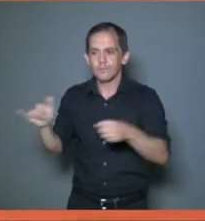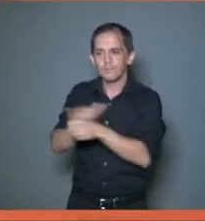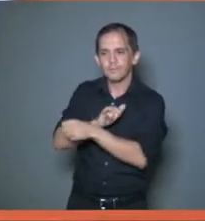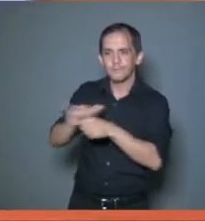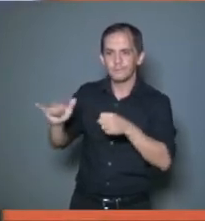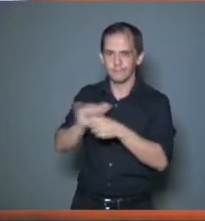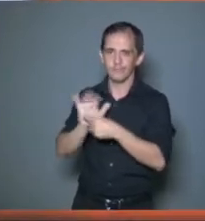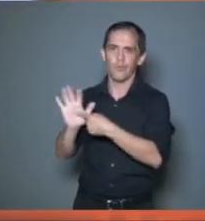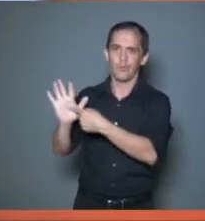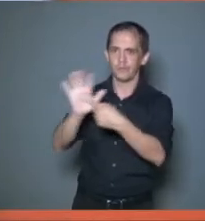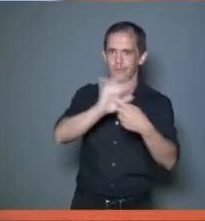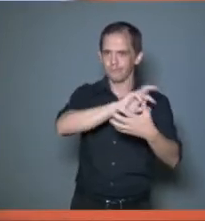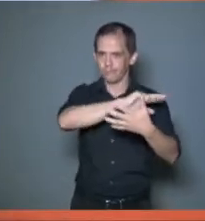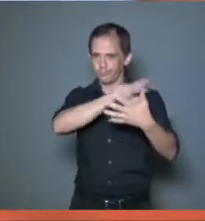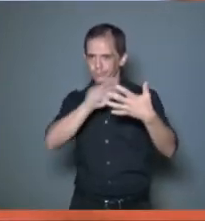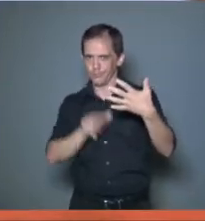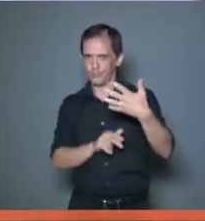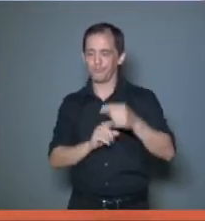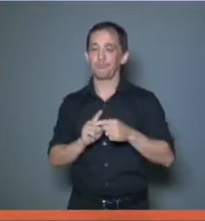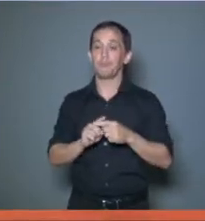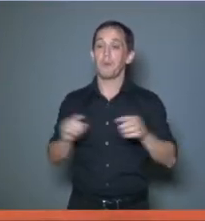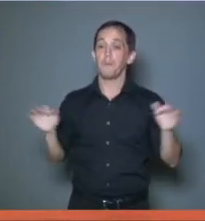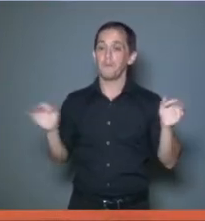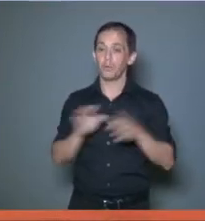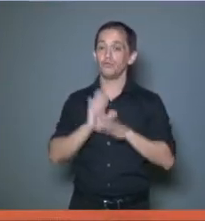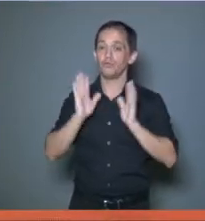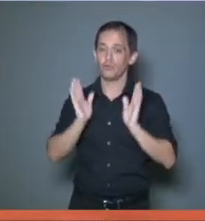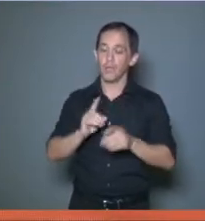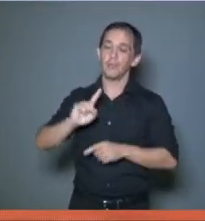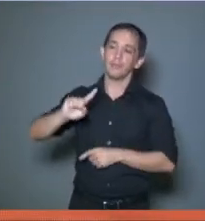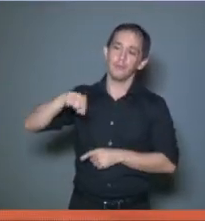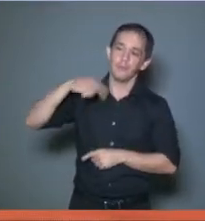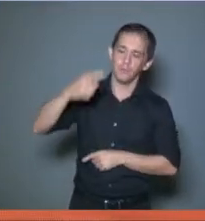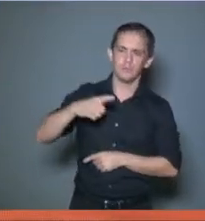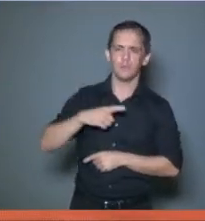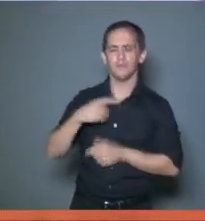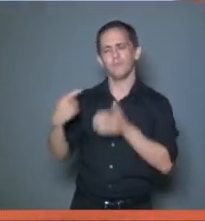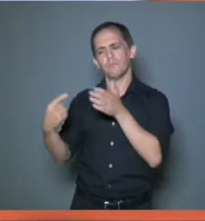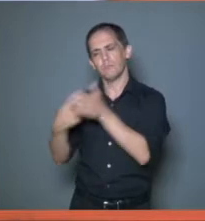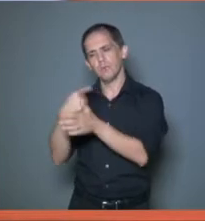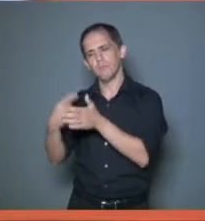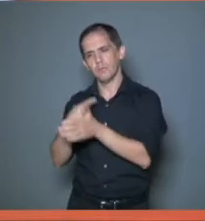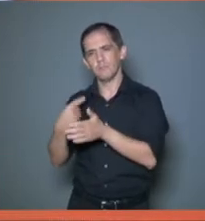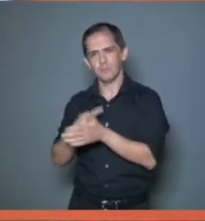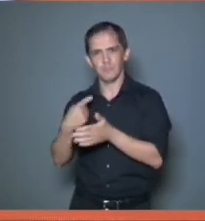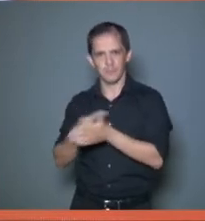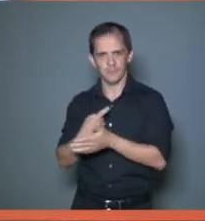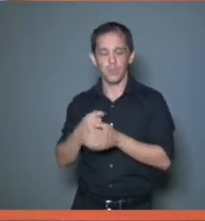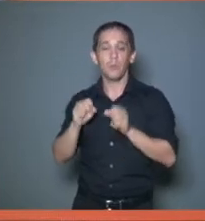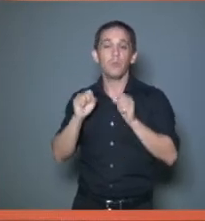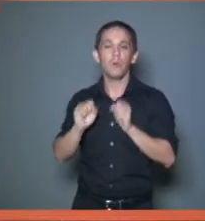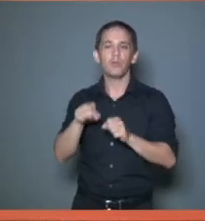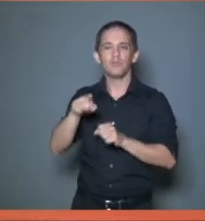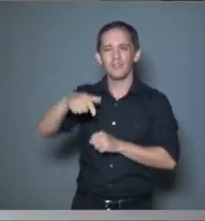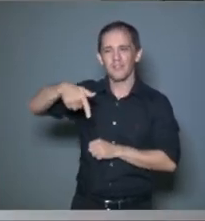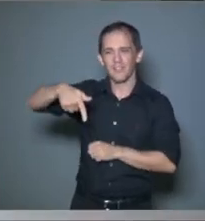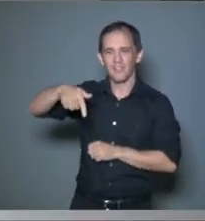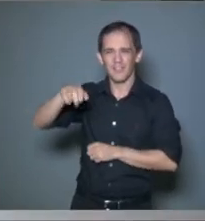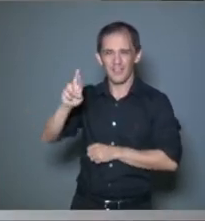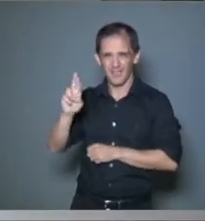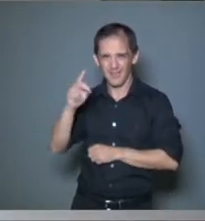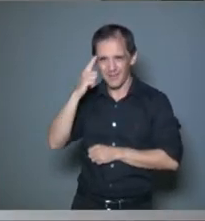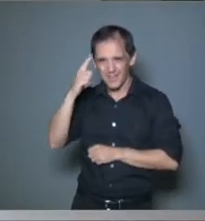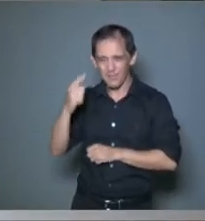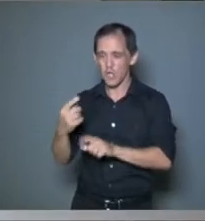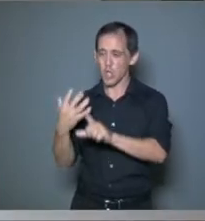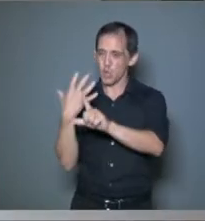After presentations, we will have a second moment during which we will answer questions that can be sent